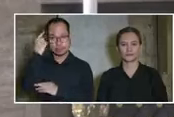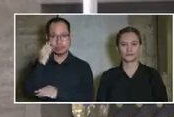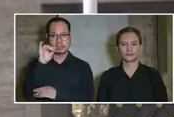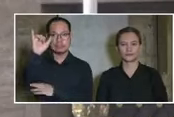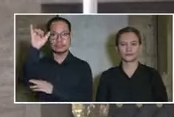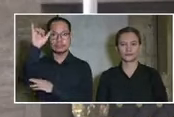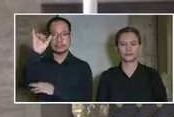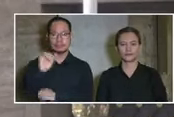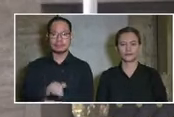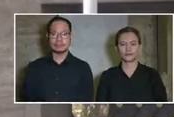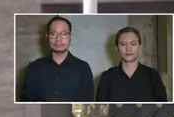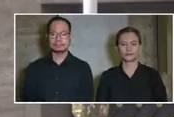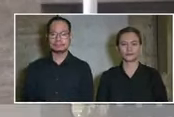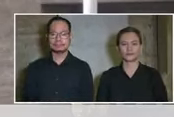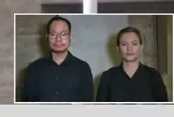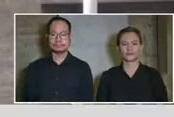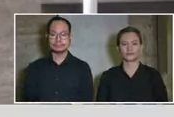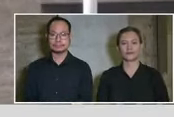forever and ever.